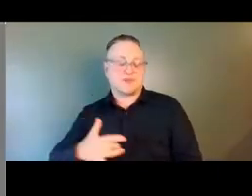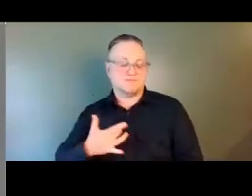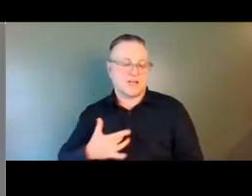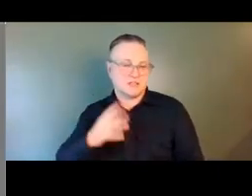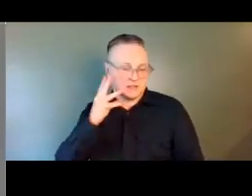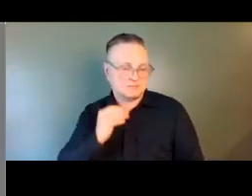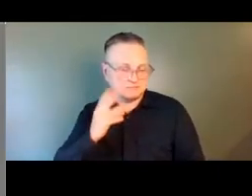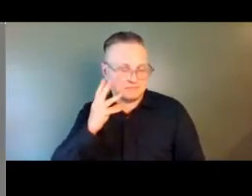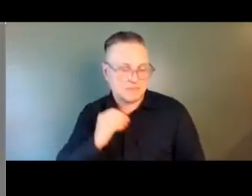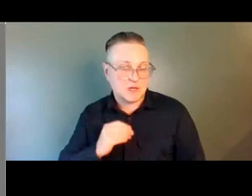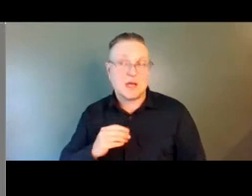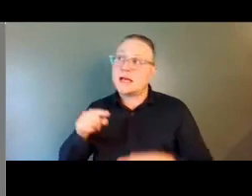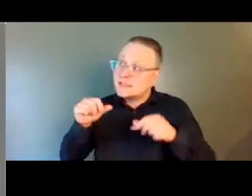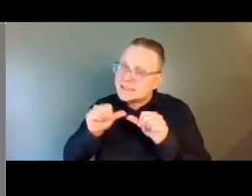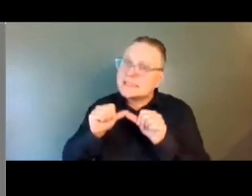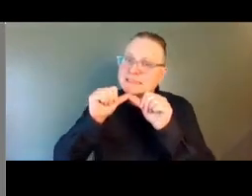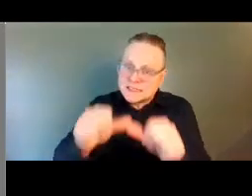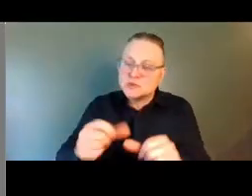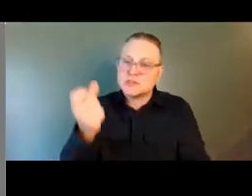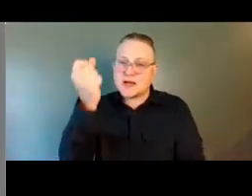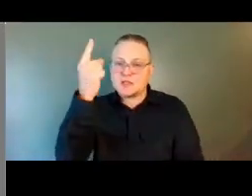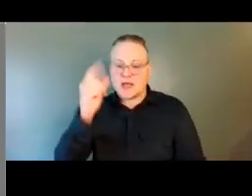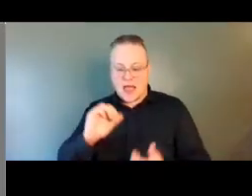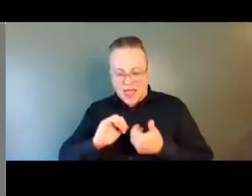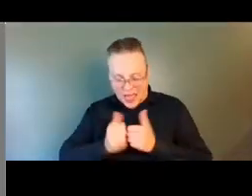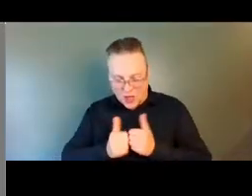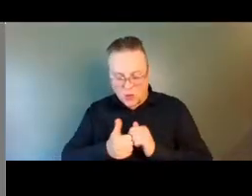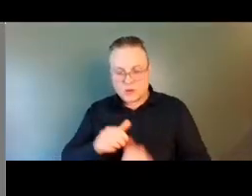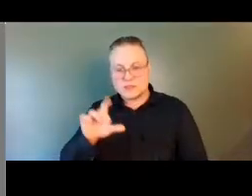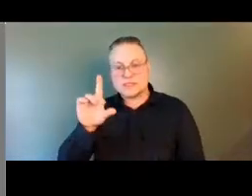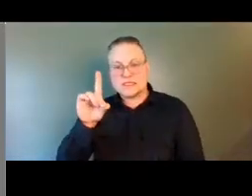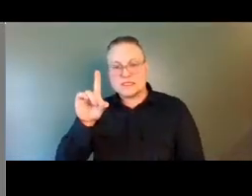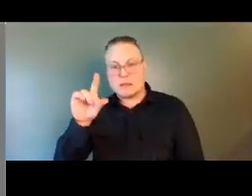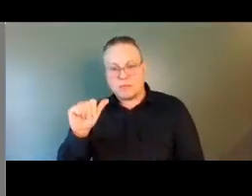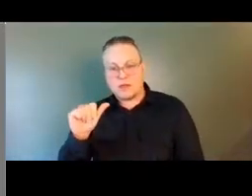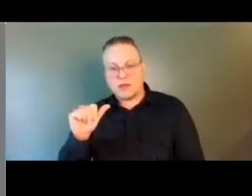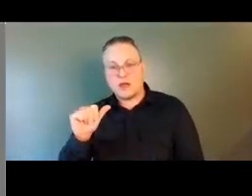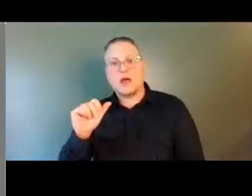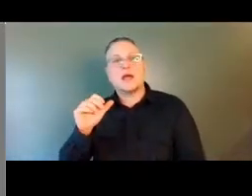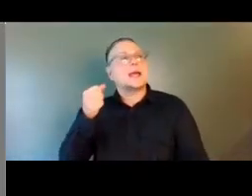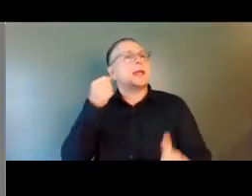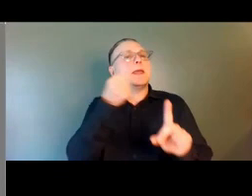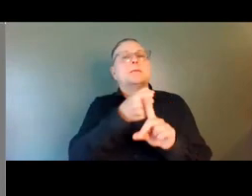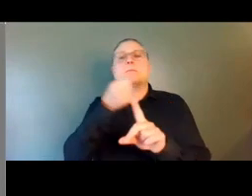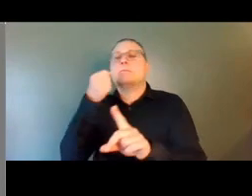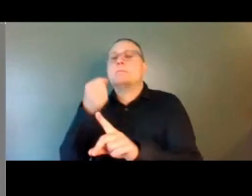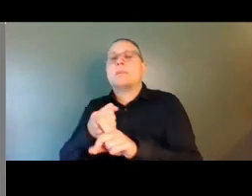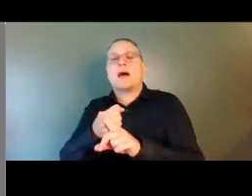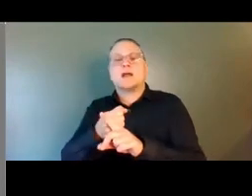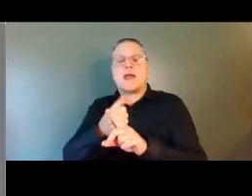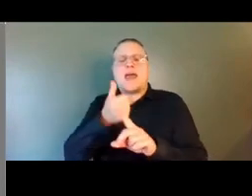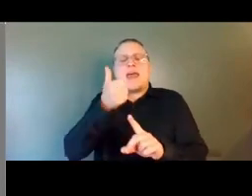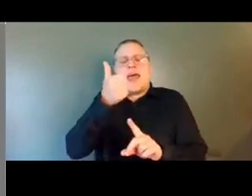continue to feel and understand how disabilities impact nearly all life aspects of the individual